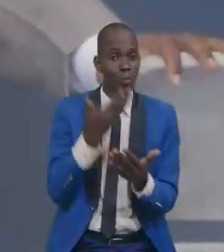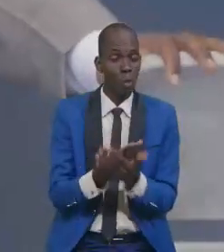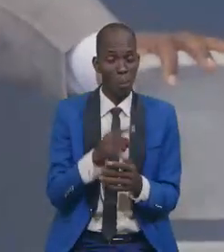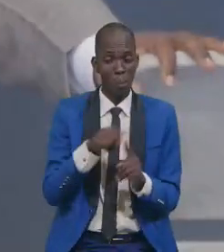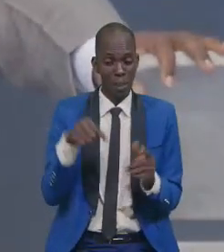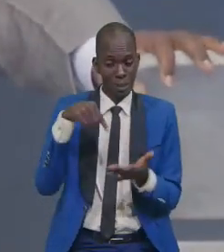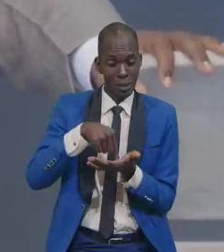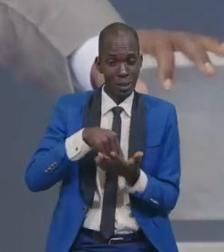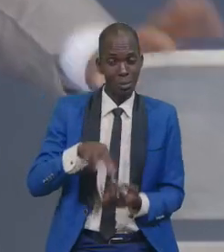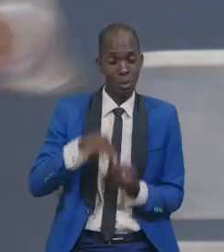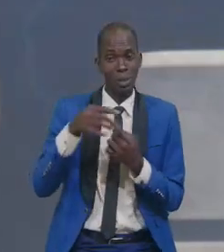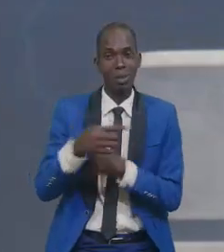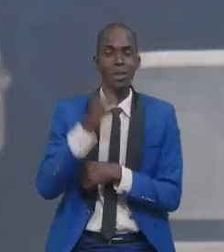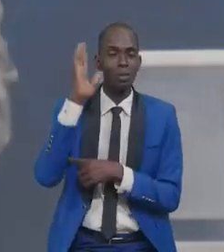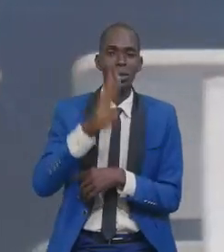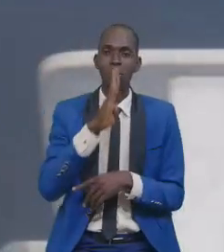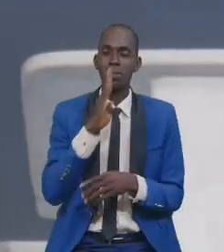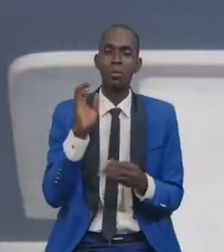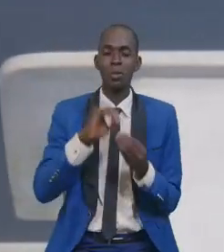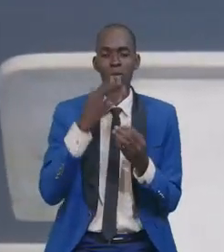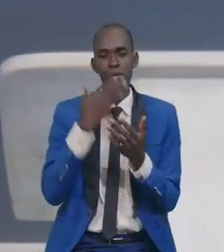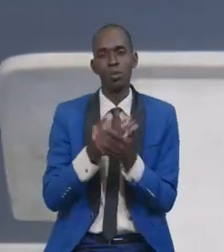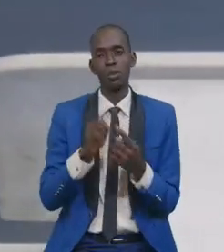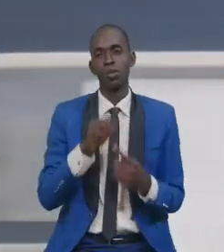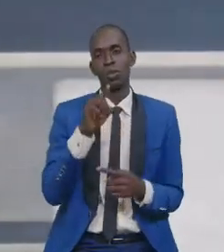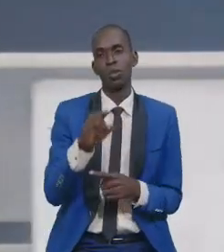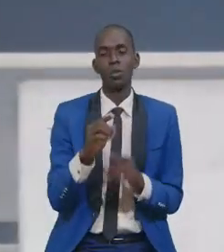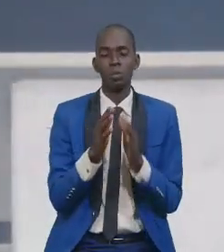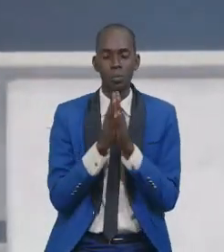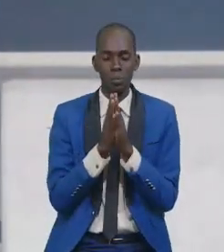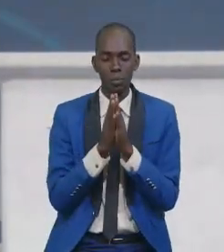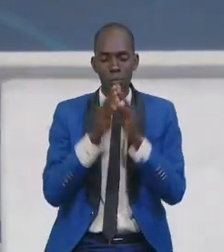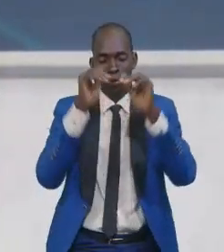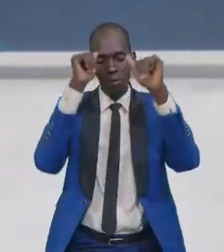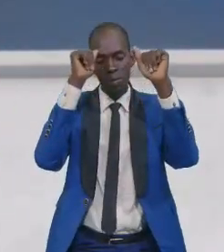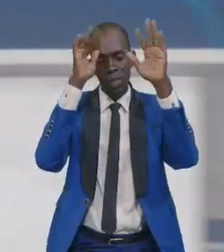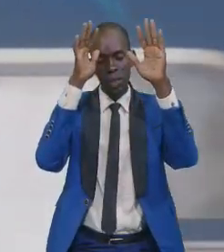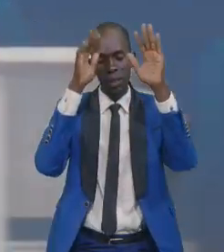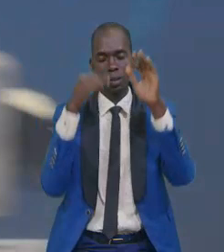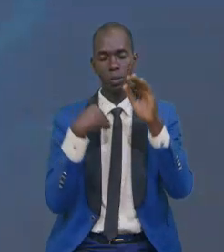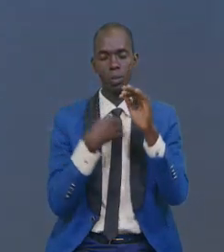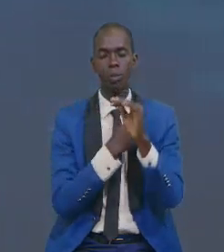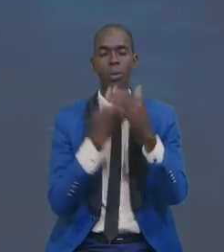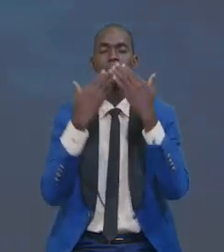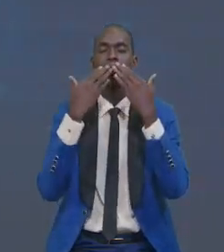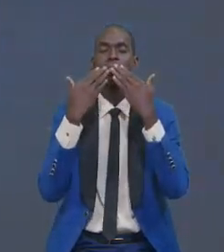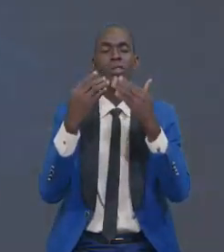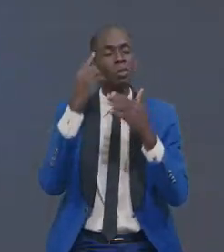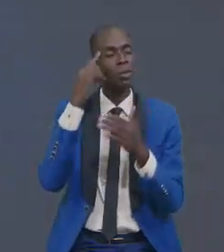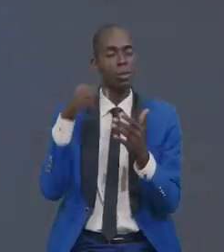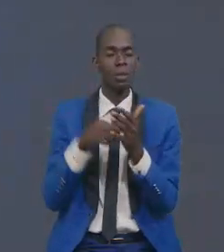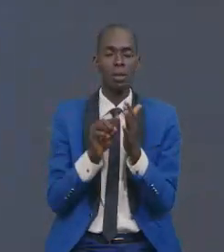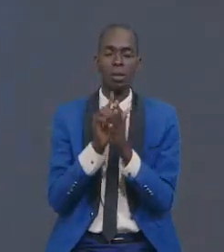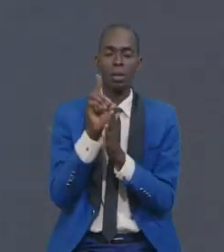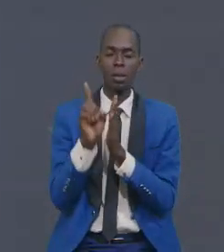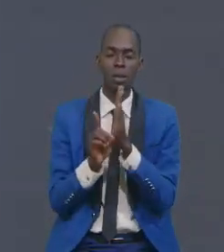He'll be good unto you. Let's pray together. Father, we thank you for this hour, and we